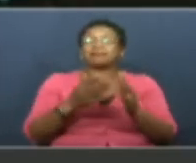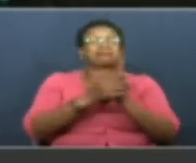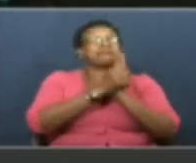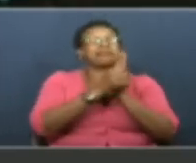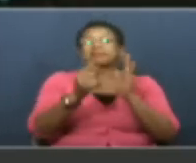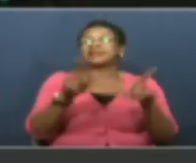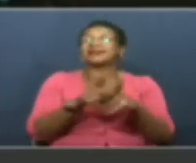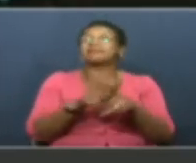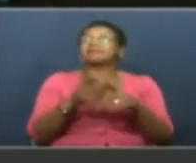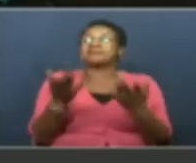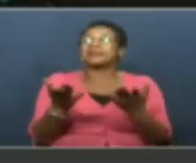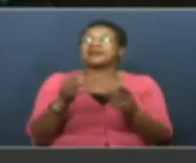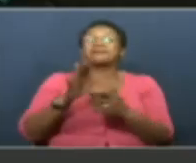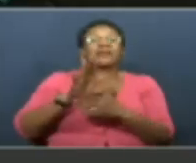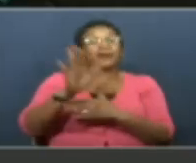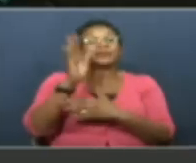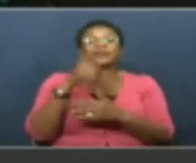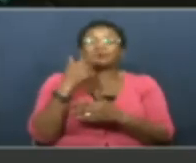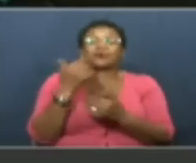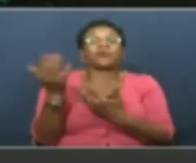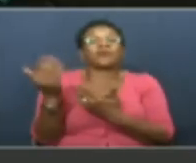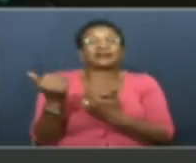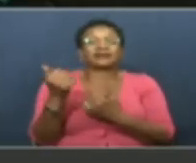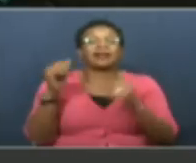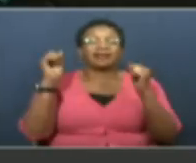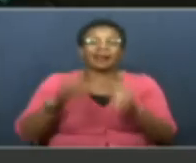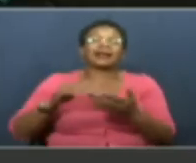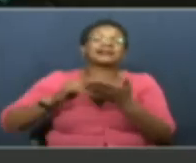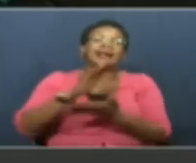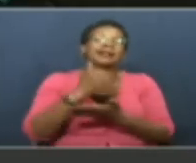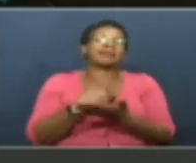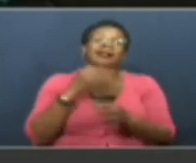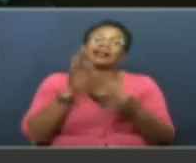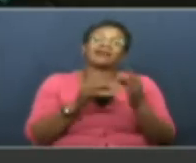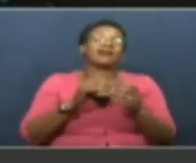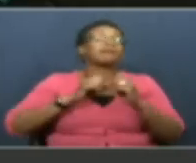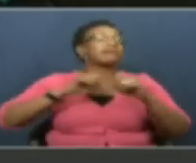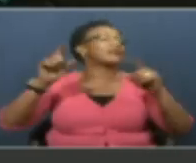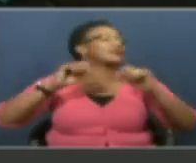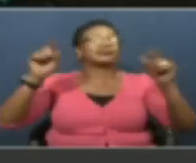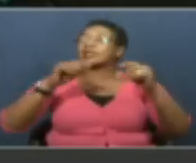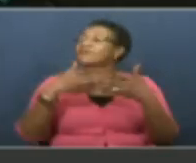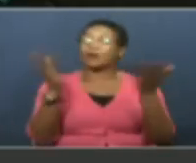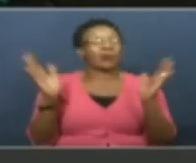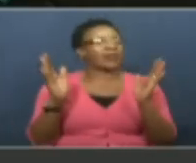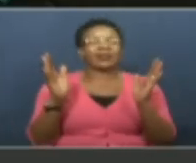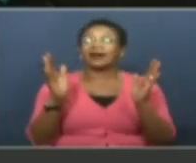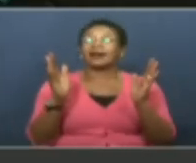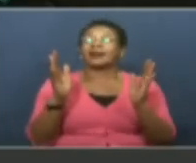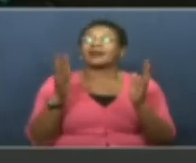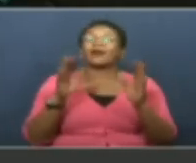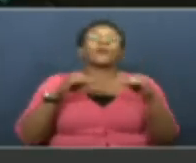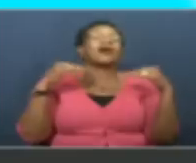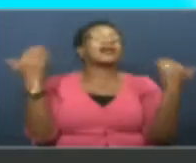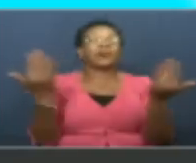So but for the ones who will wish, wanaweza nisambaza hata kipostiwa hadi kila mahali, hata kama ni worldwide